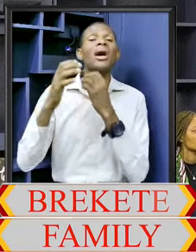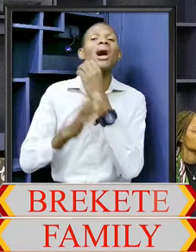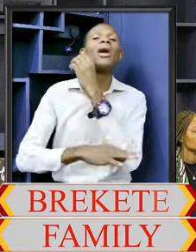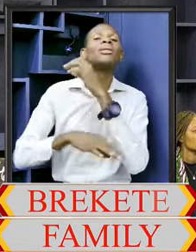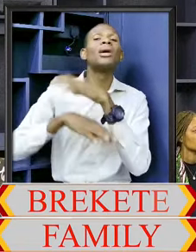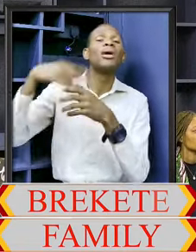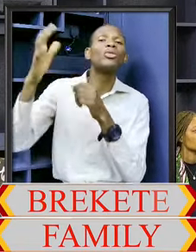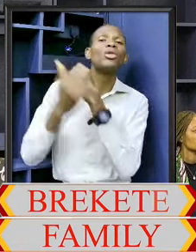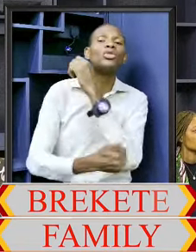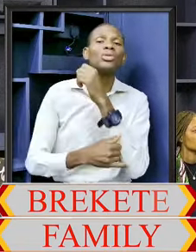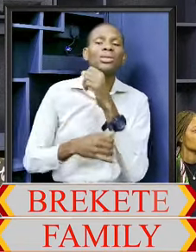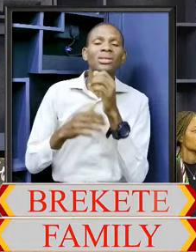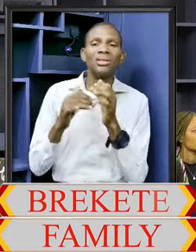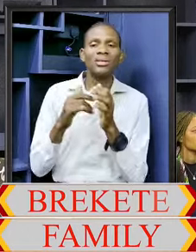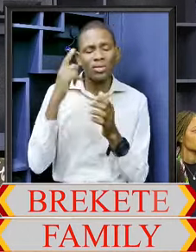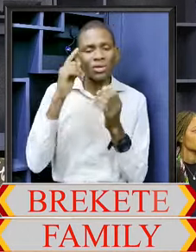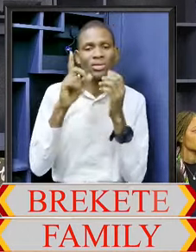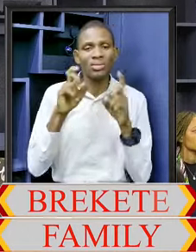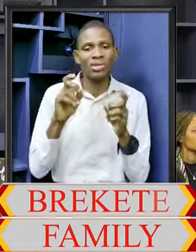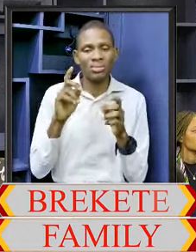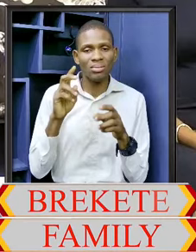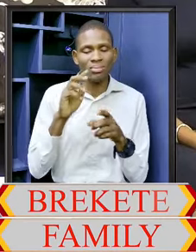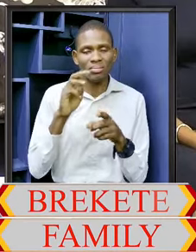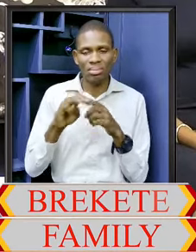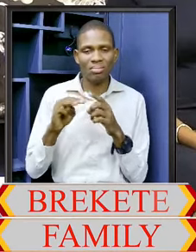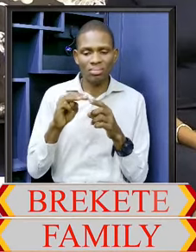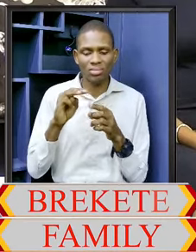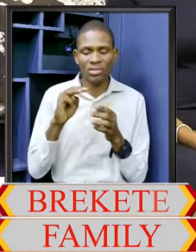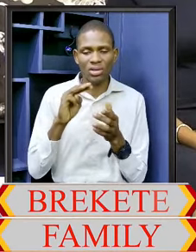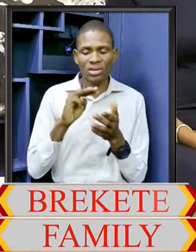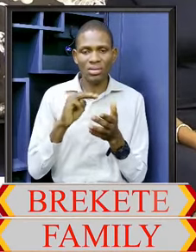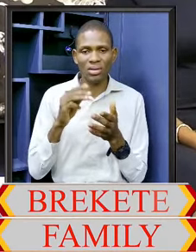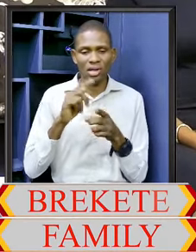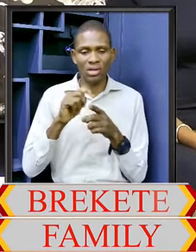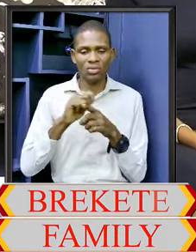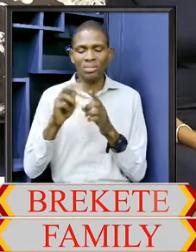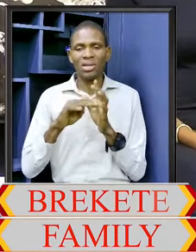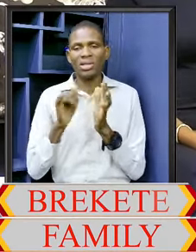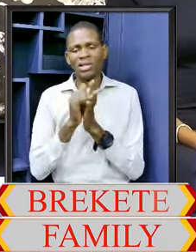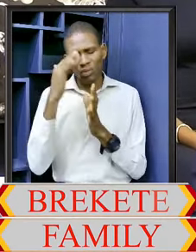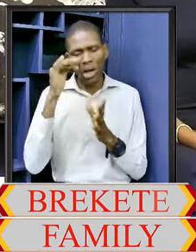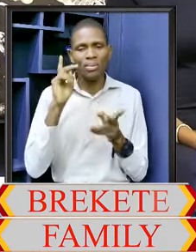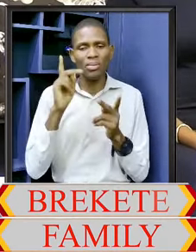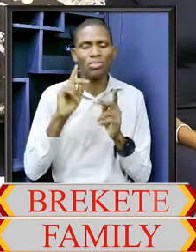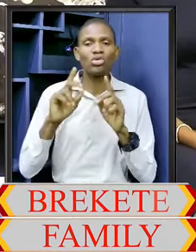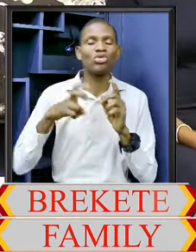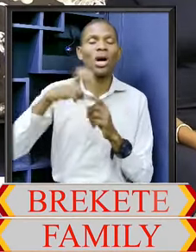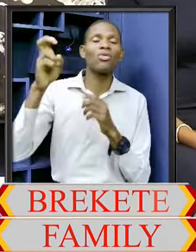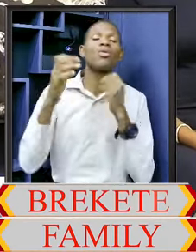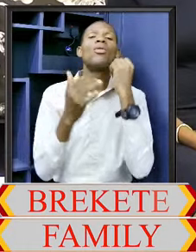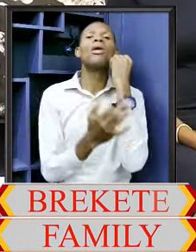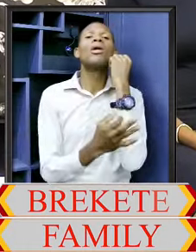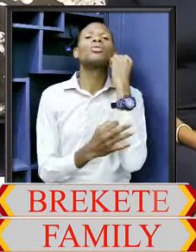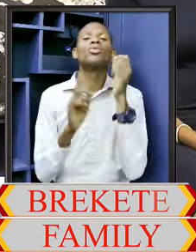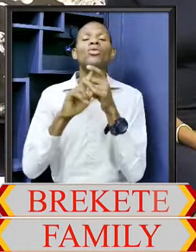show you say, medical lab services in Nigeria never begin wake up. Now make person they go abroad, you know they go see